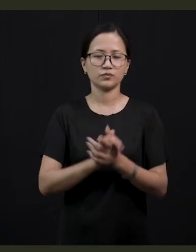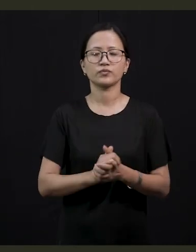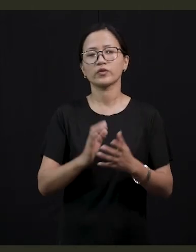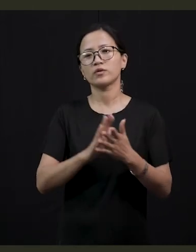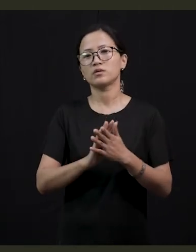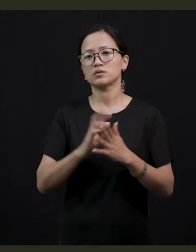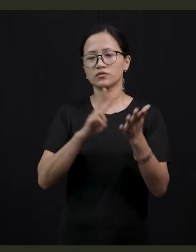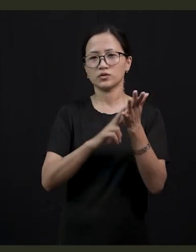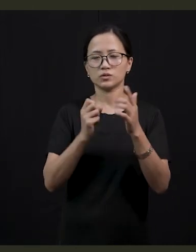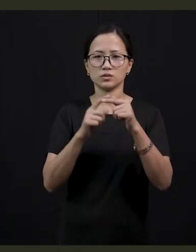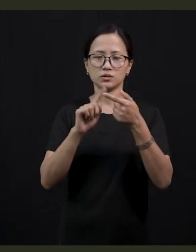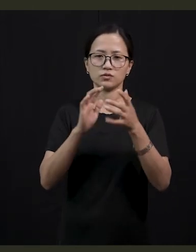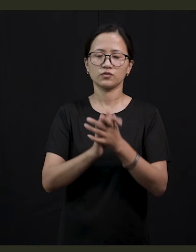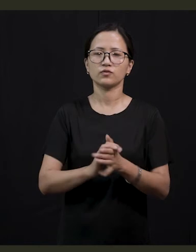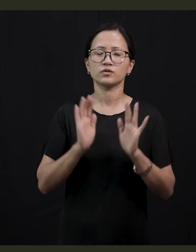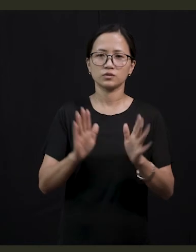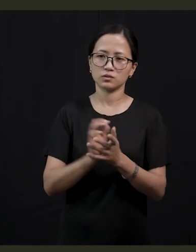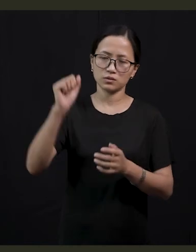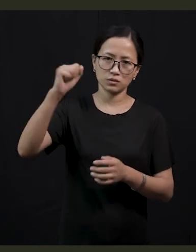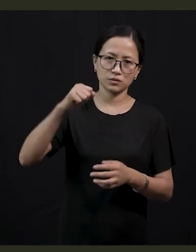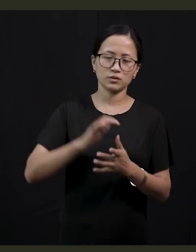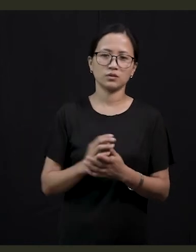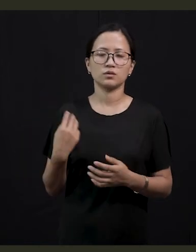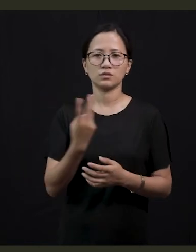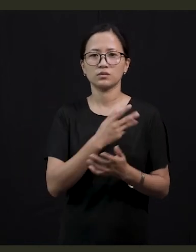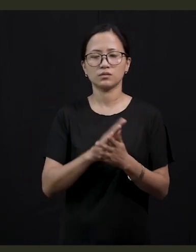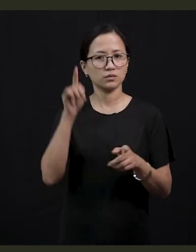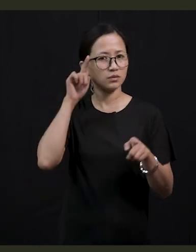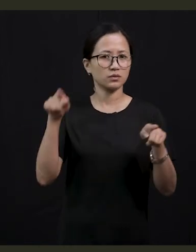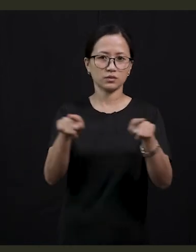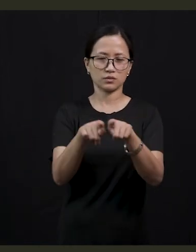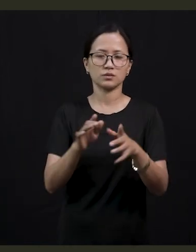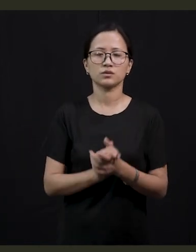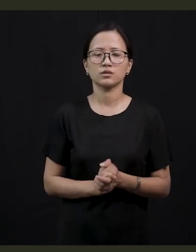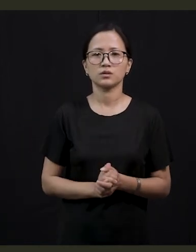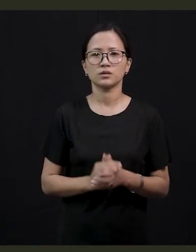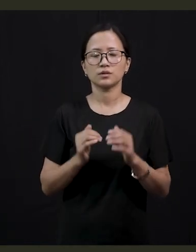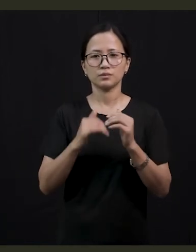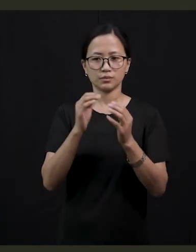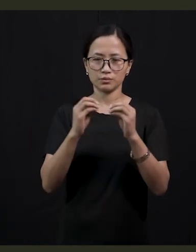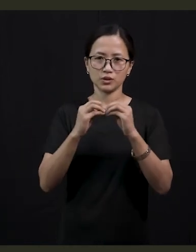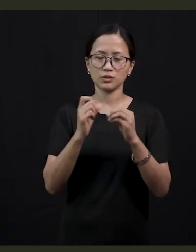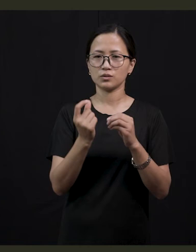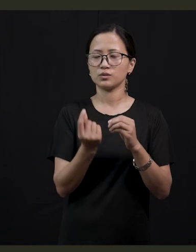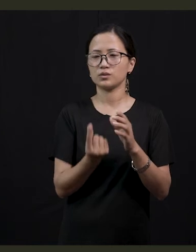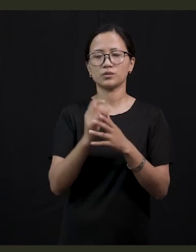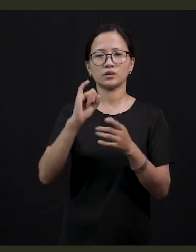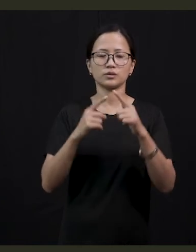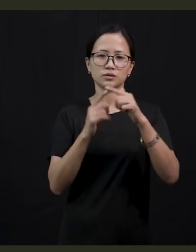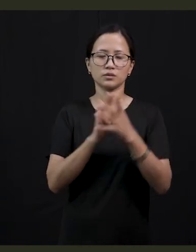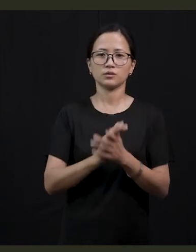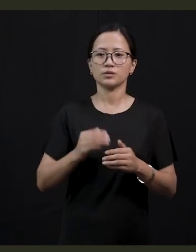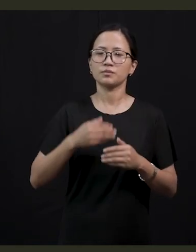I vote, and if the majority of the votes say yes, we agree to this bill being passed, then it